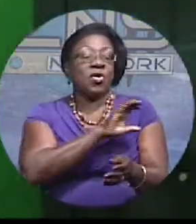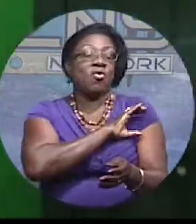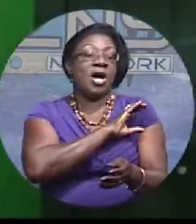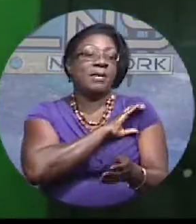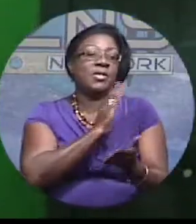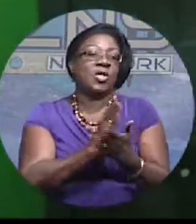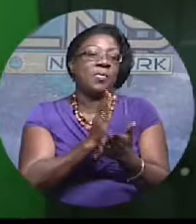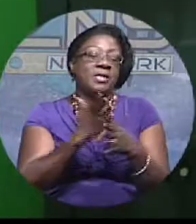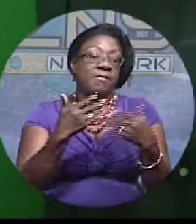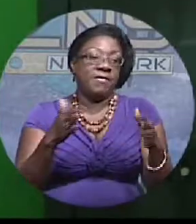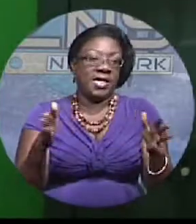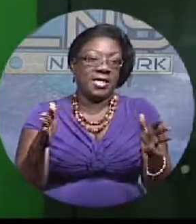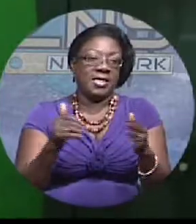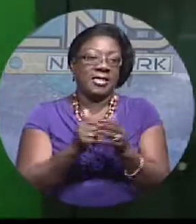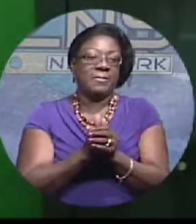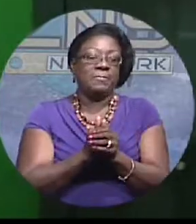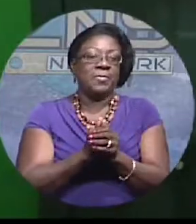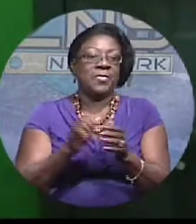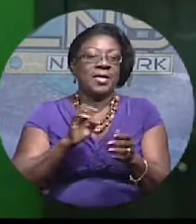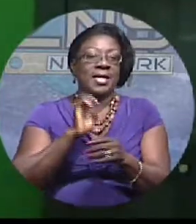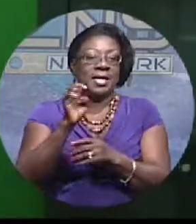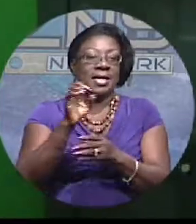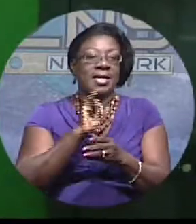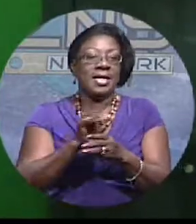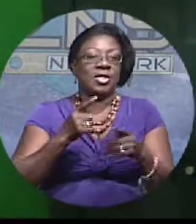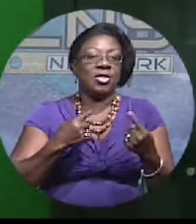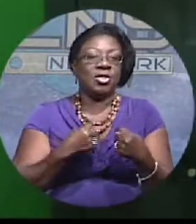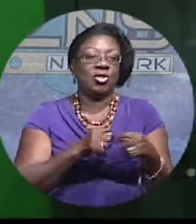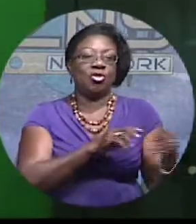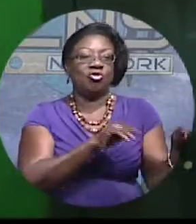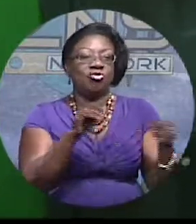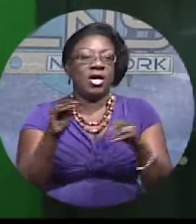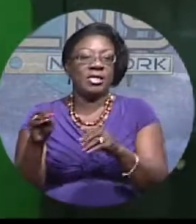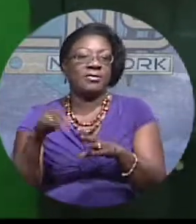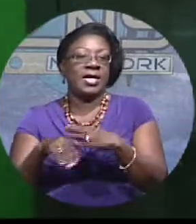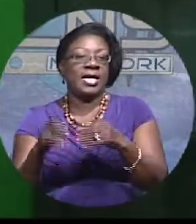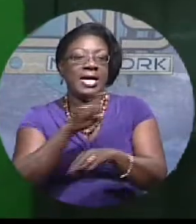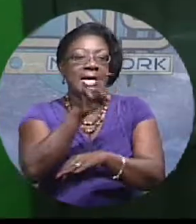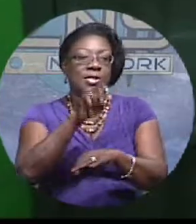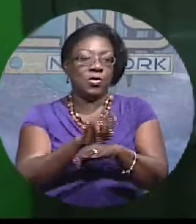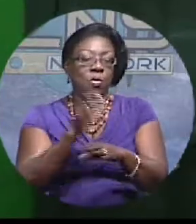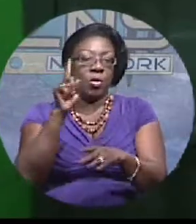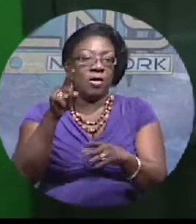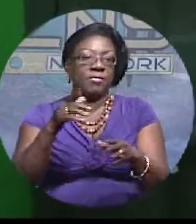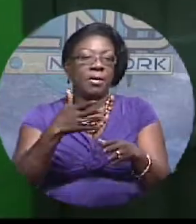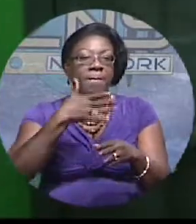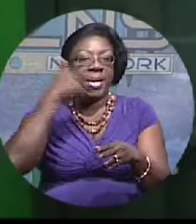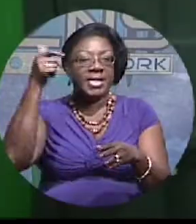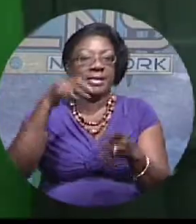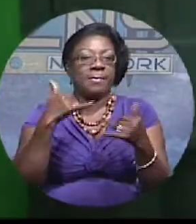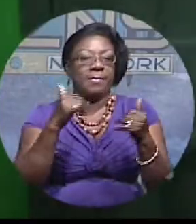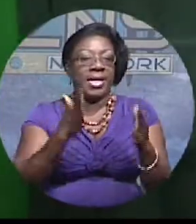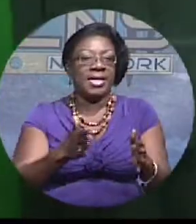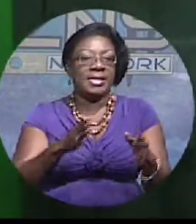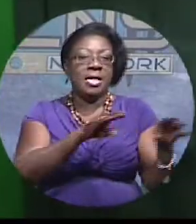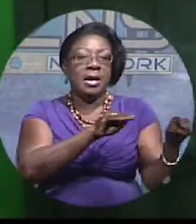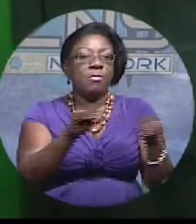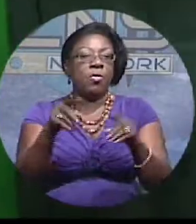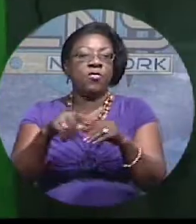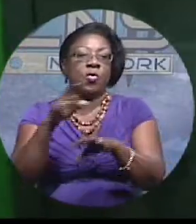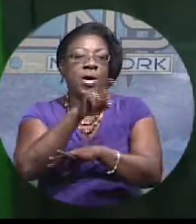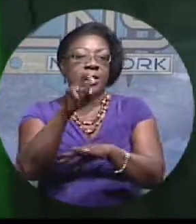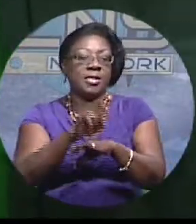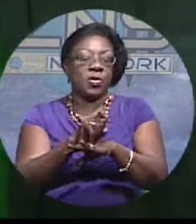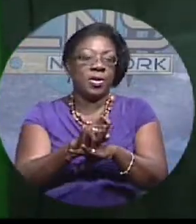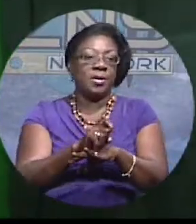We lose Valentino Richardson. He's transferred in Exuma. Kenny got out in the championship last year, but he's back.